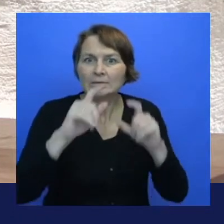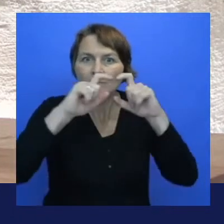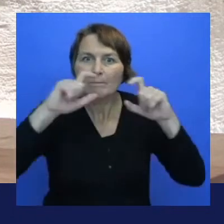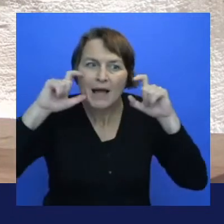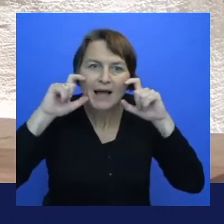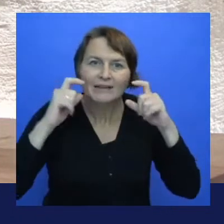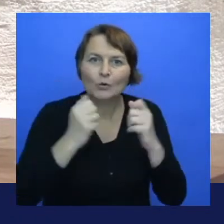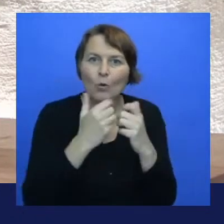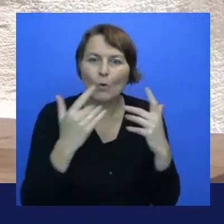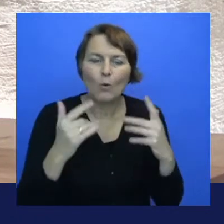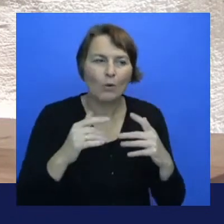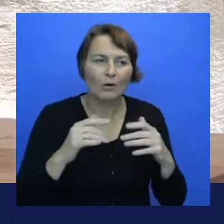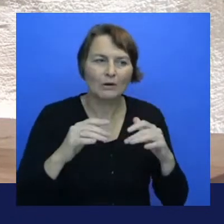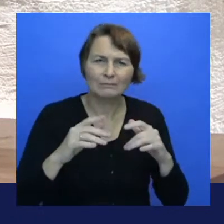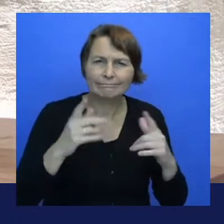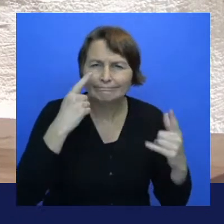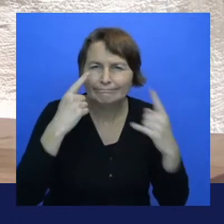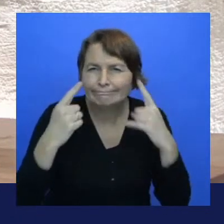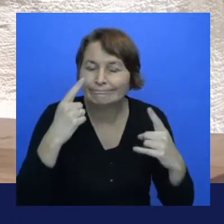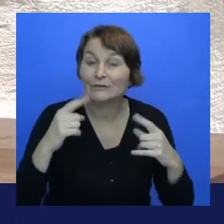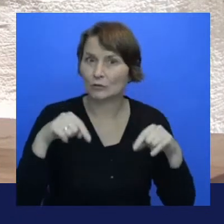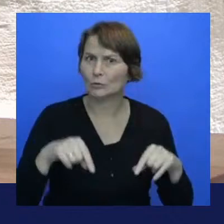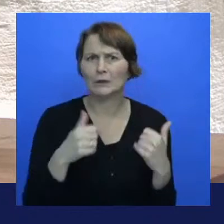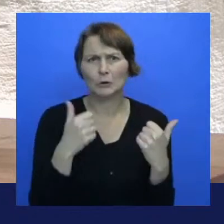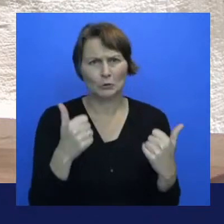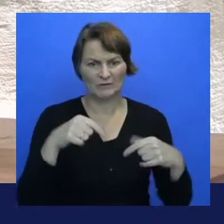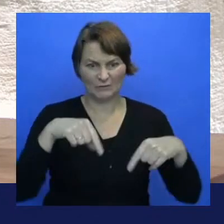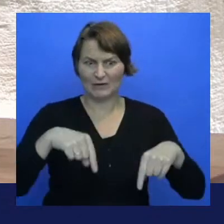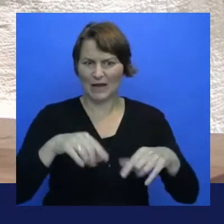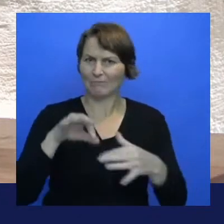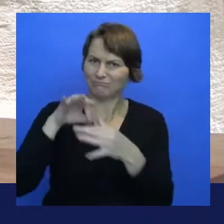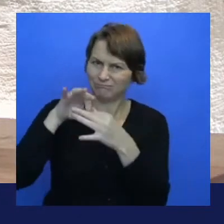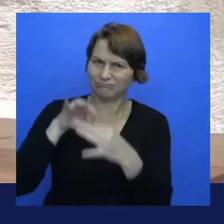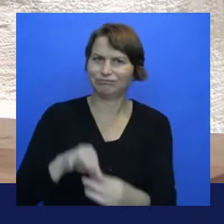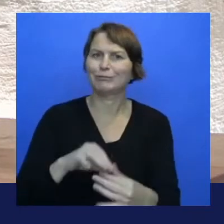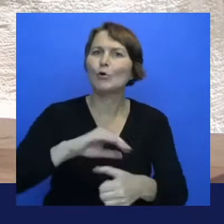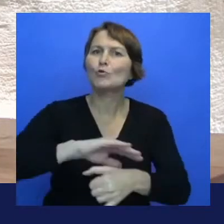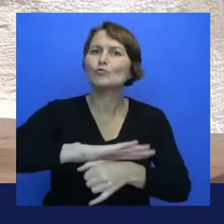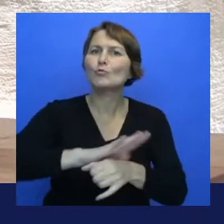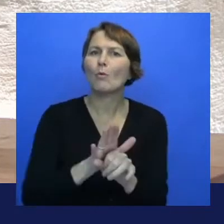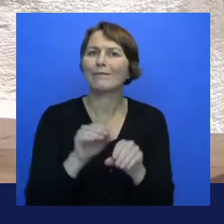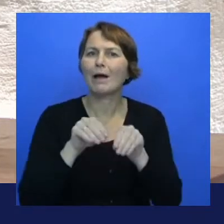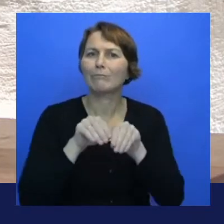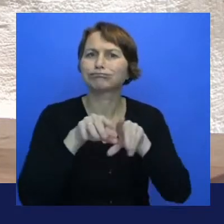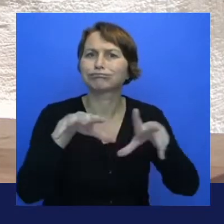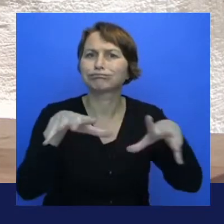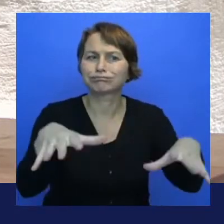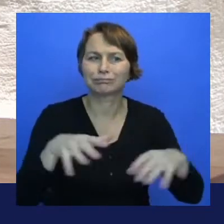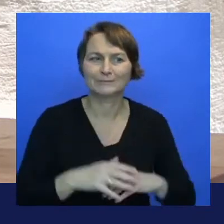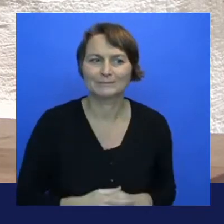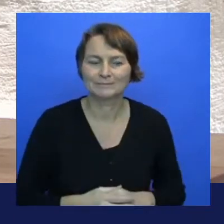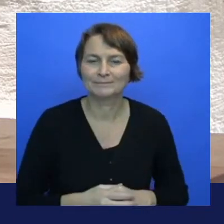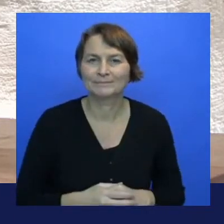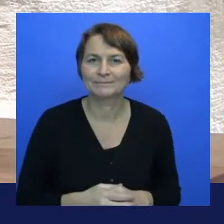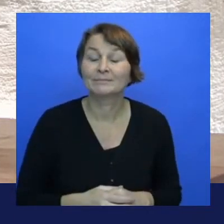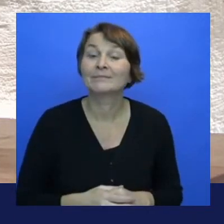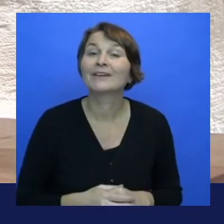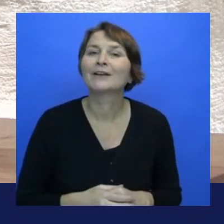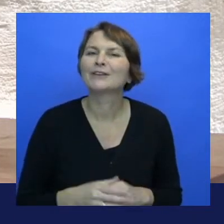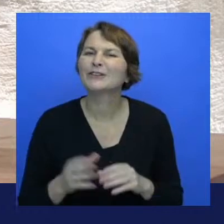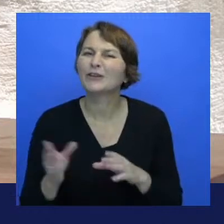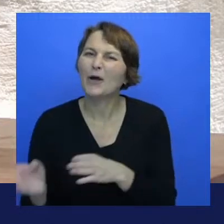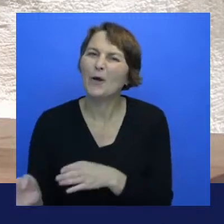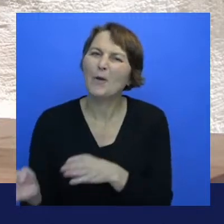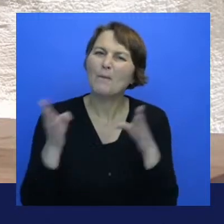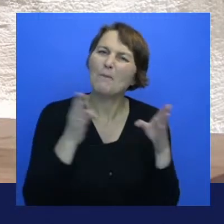of applications people need to develop now. But yeah, we can go back to the self-described demo monkey. Self, maybe you can